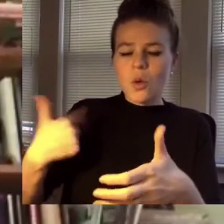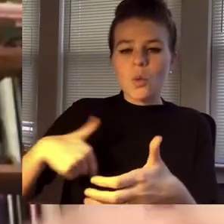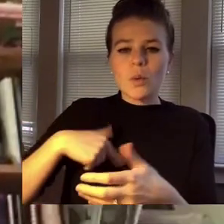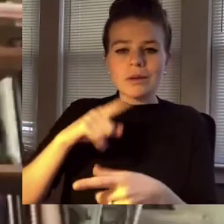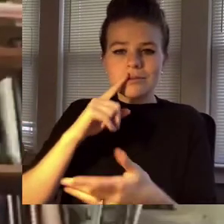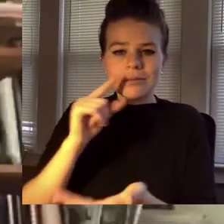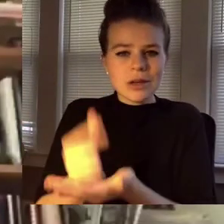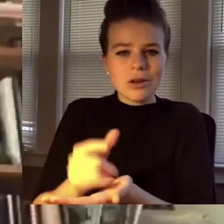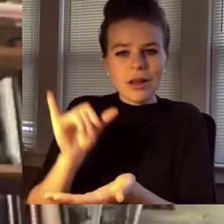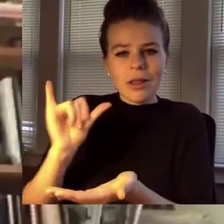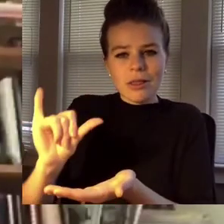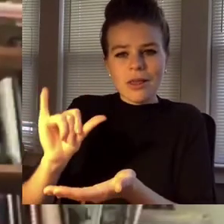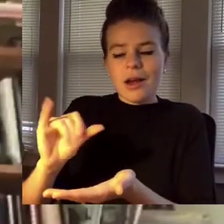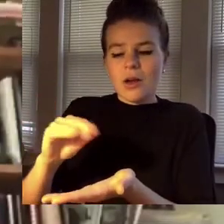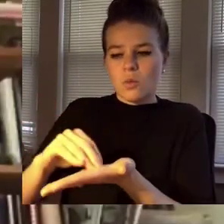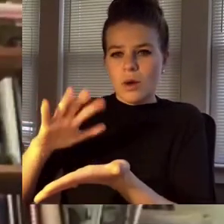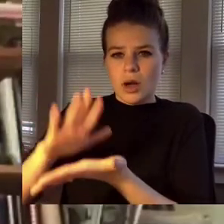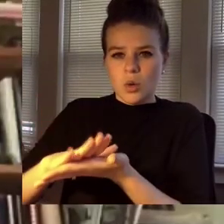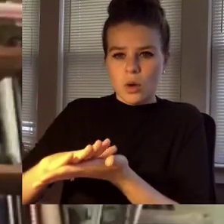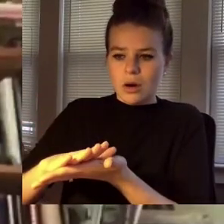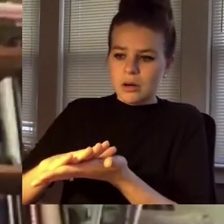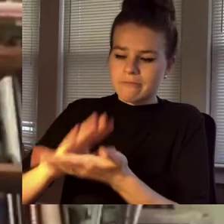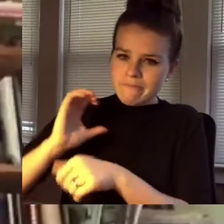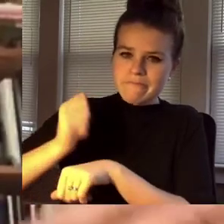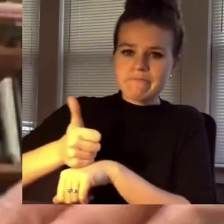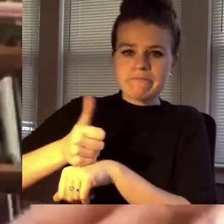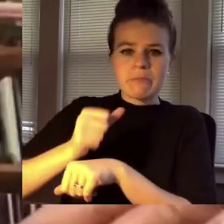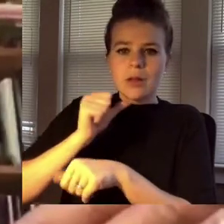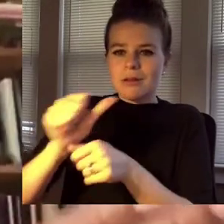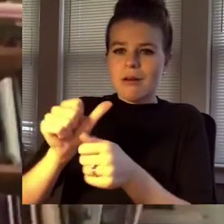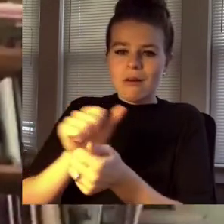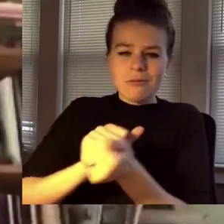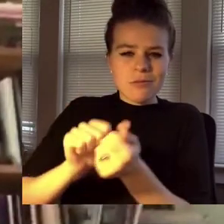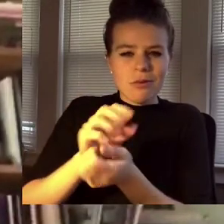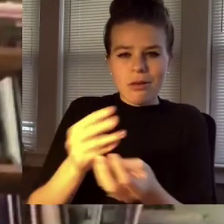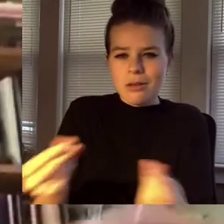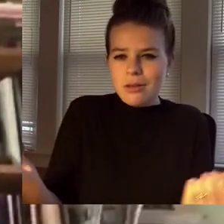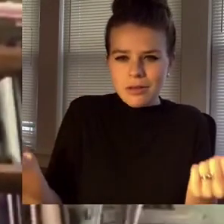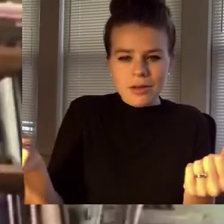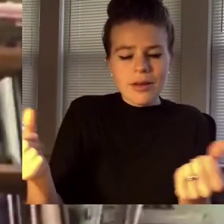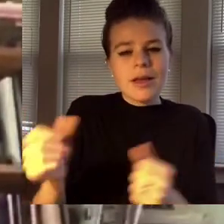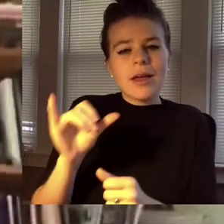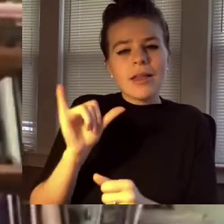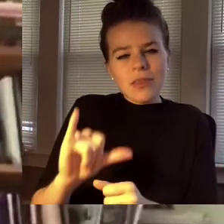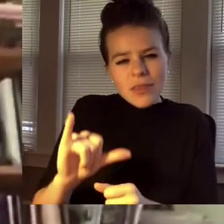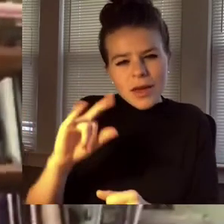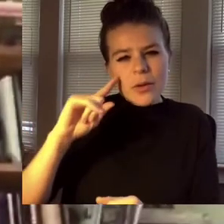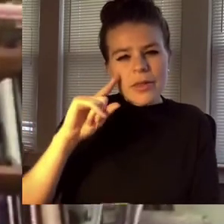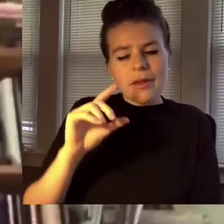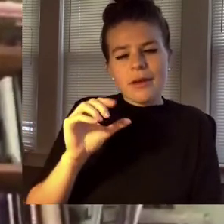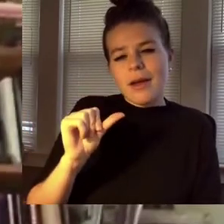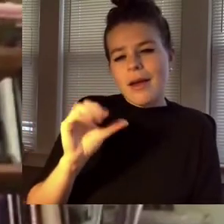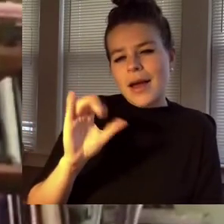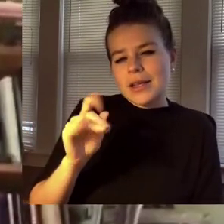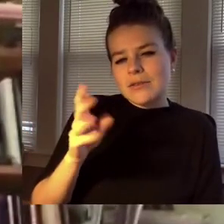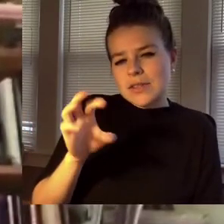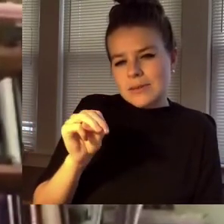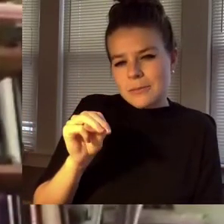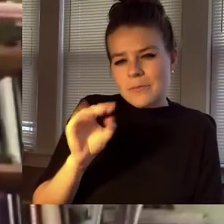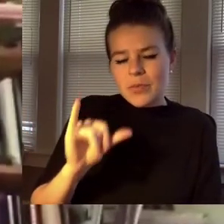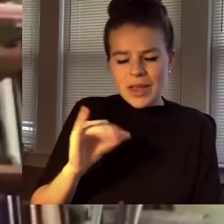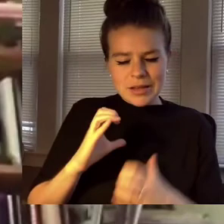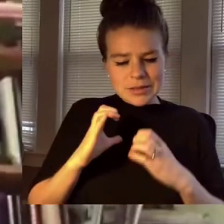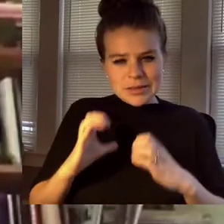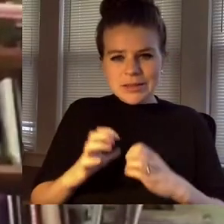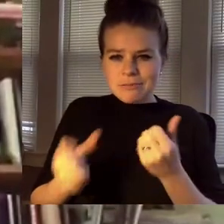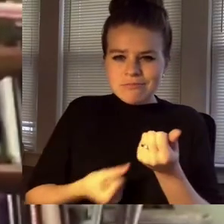exists and it's not erased. That's what I think this activism, this citizenship, this push to